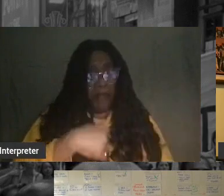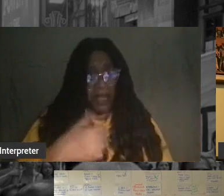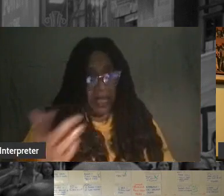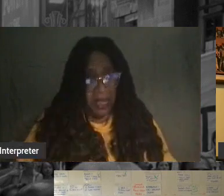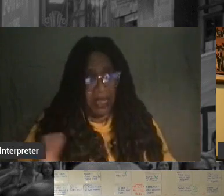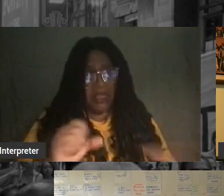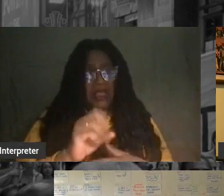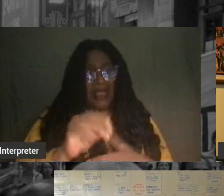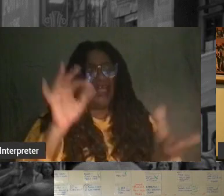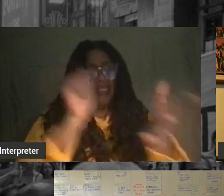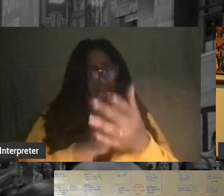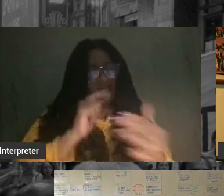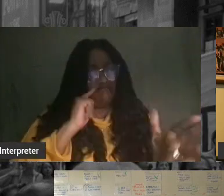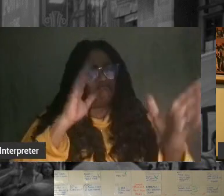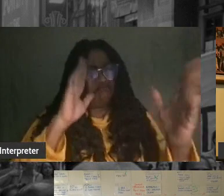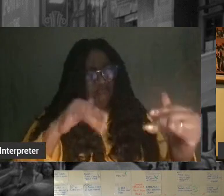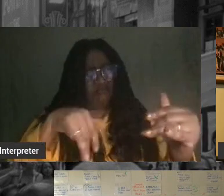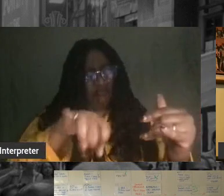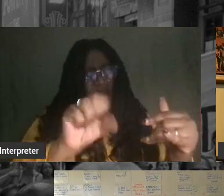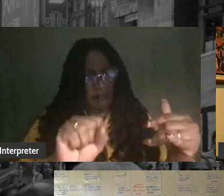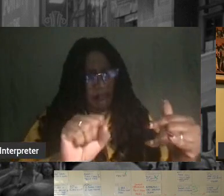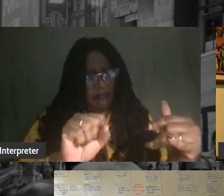And that's to be expected.